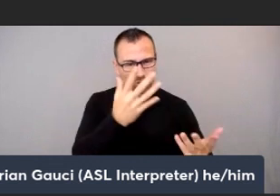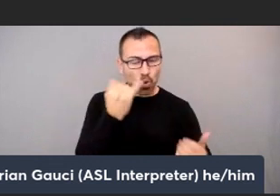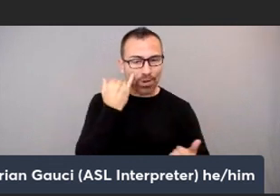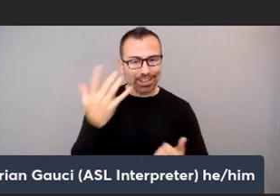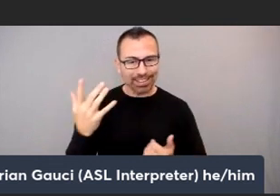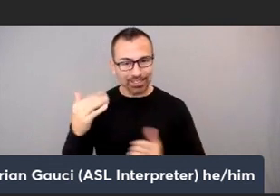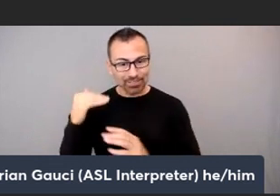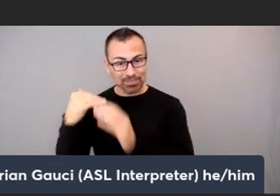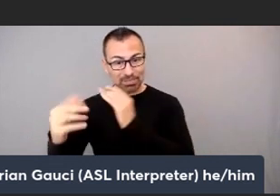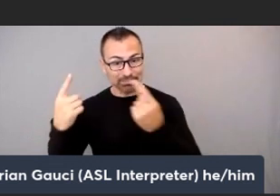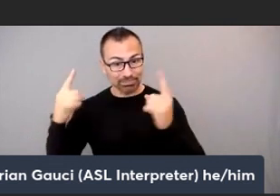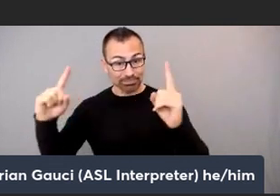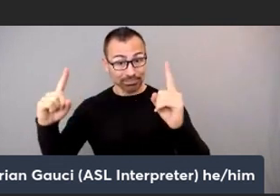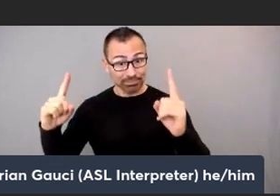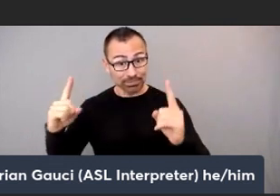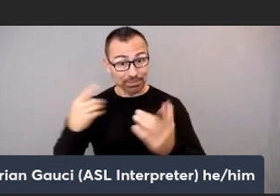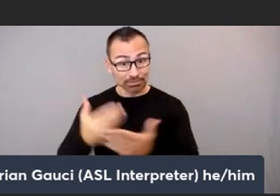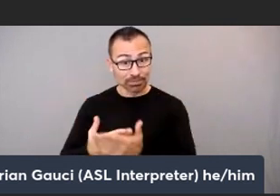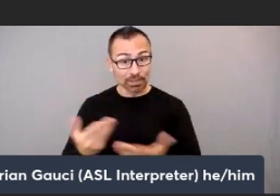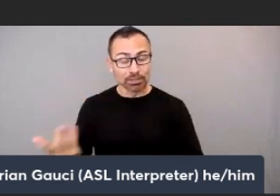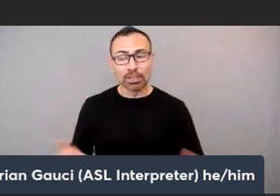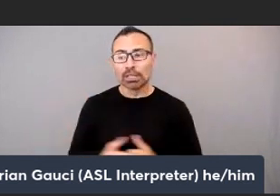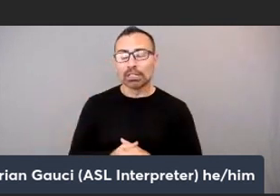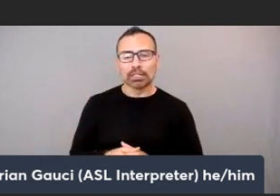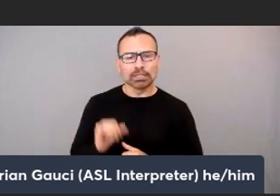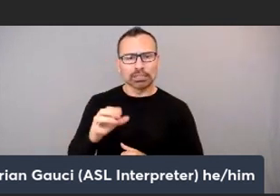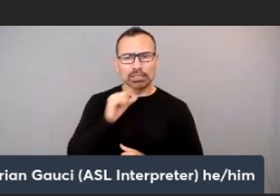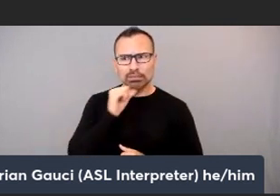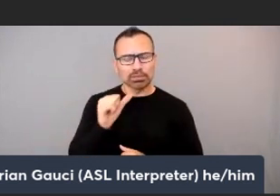to my customers? Or if they're not, where?